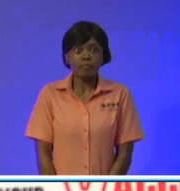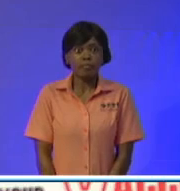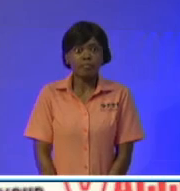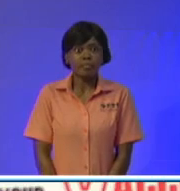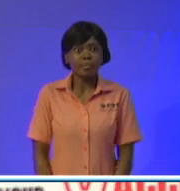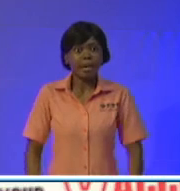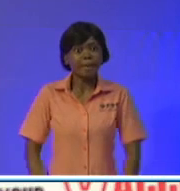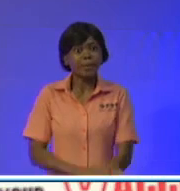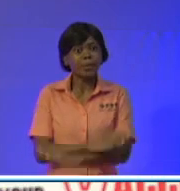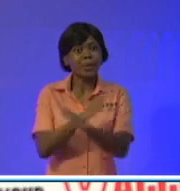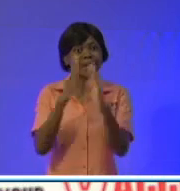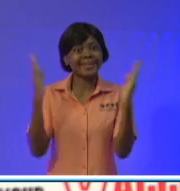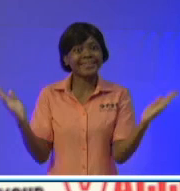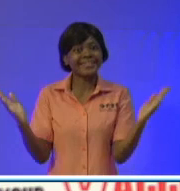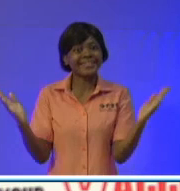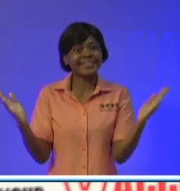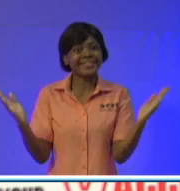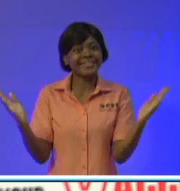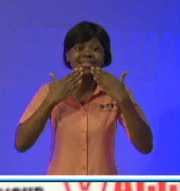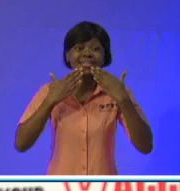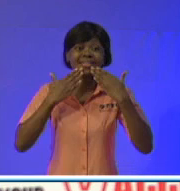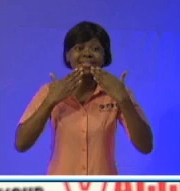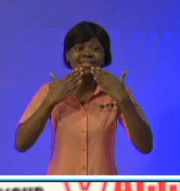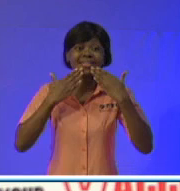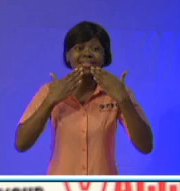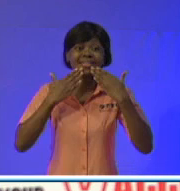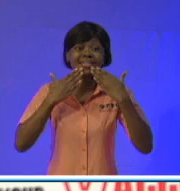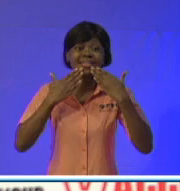Good morning, and thank you for joining us